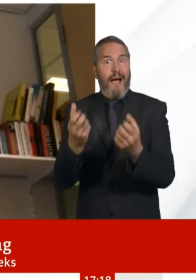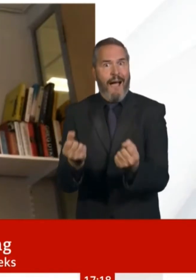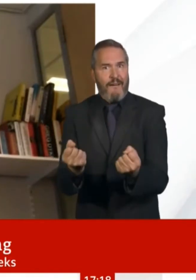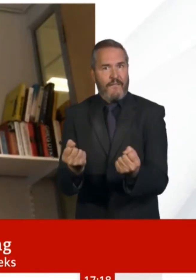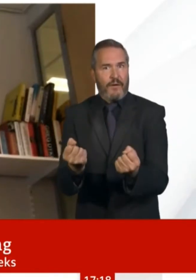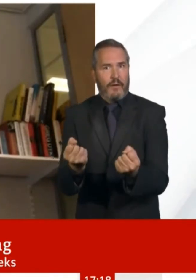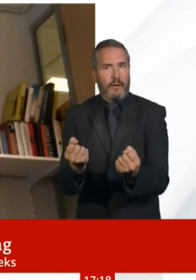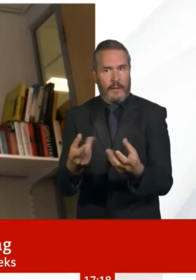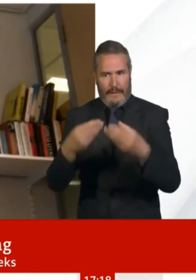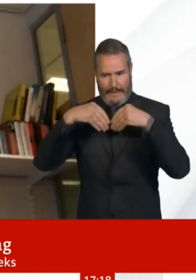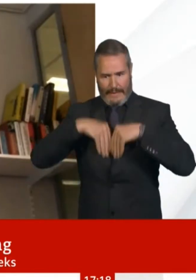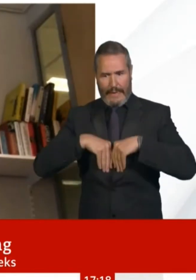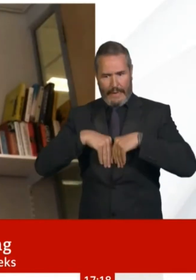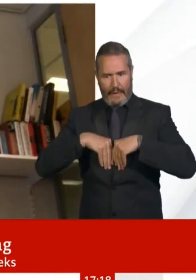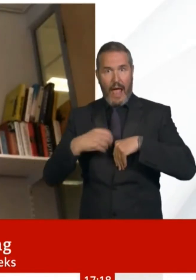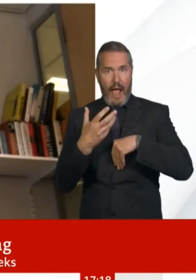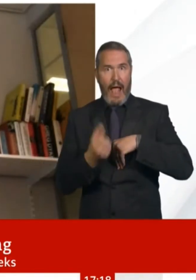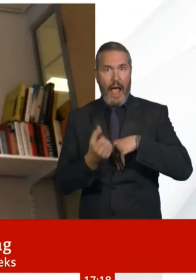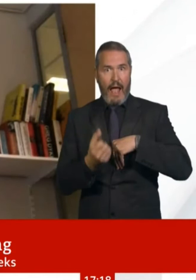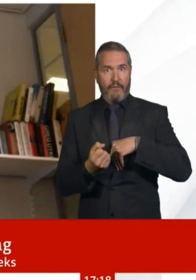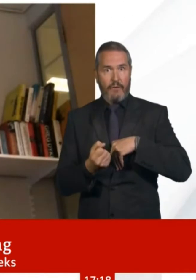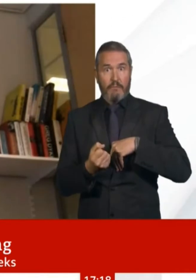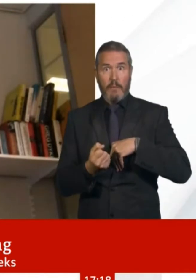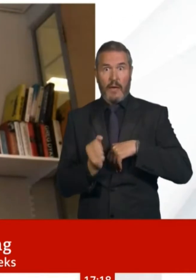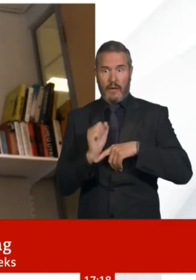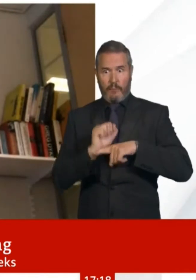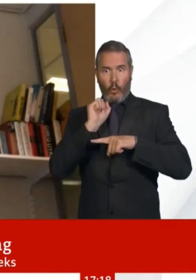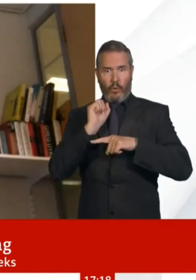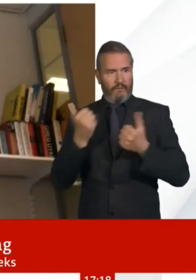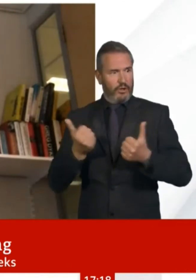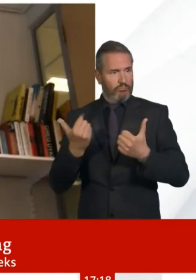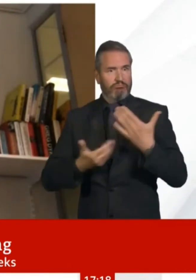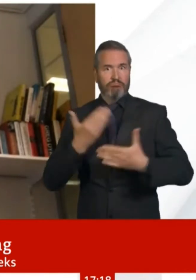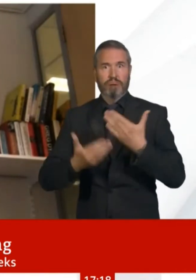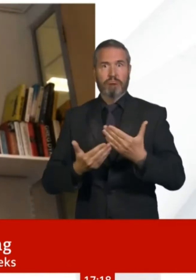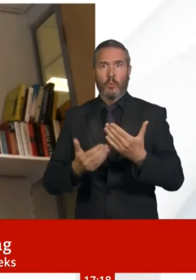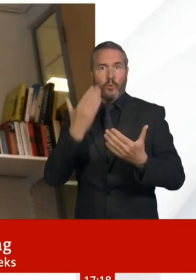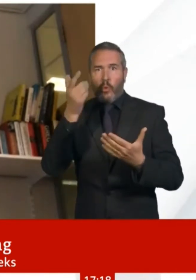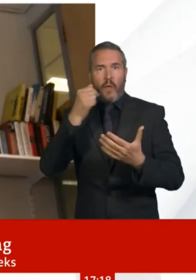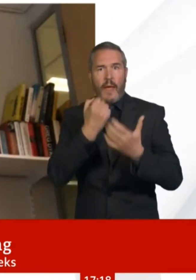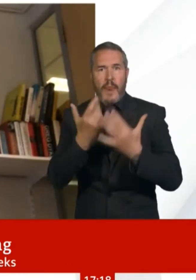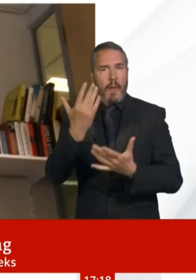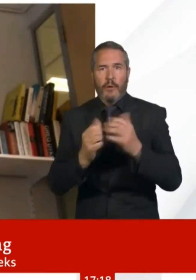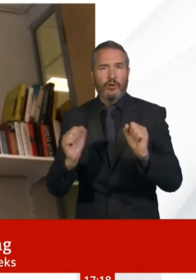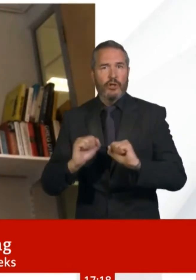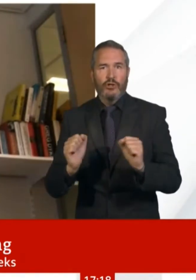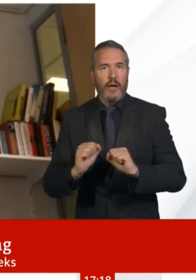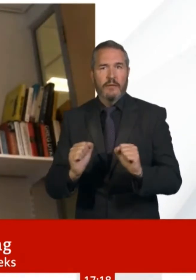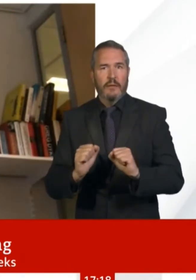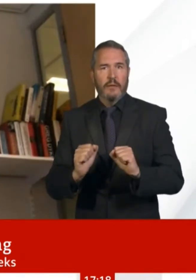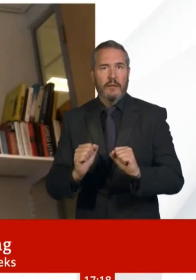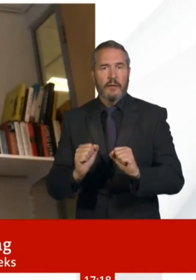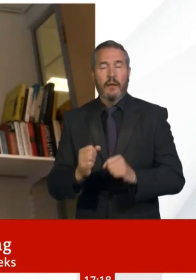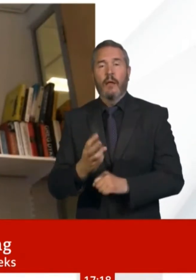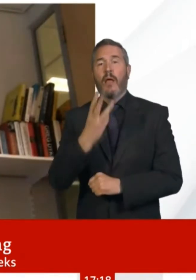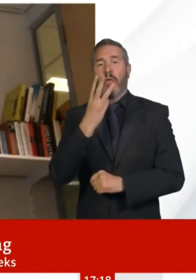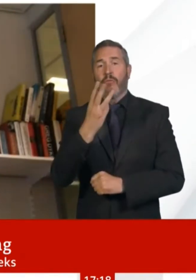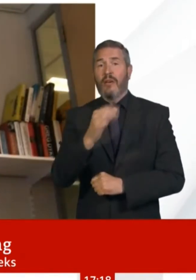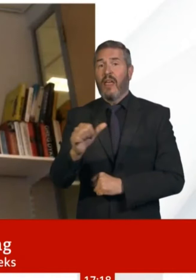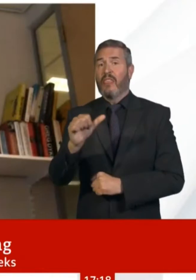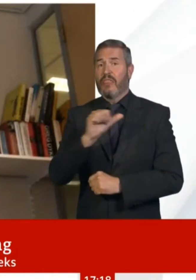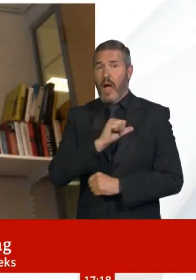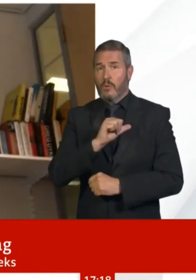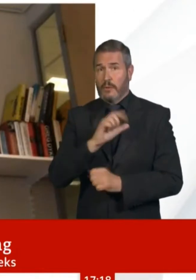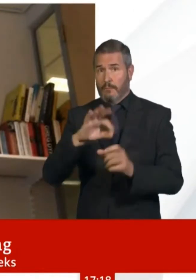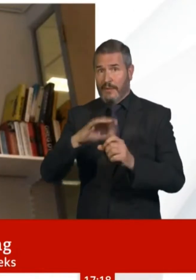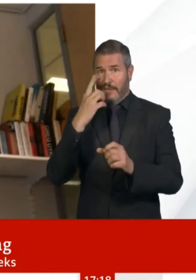with the virus, and therefore how many may be immune to it. The PHE labs in Porton Down have tested more than 3,000 samples